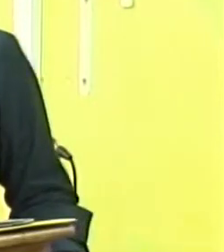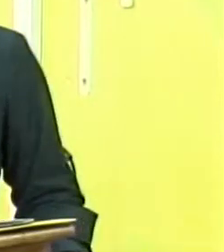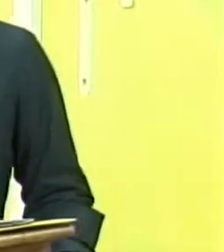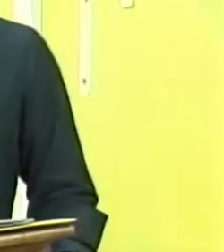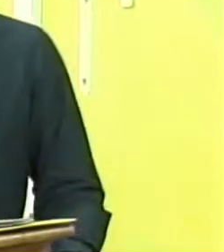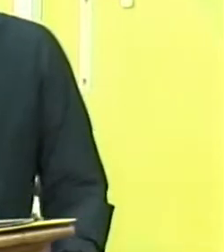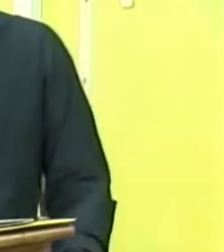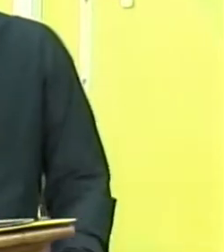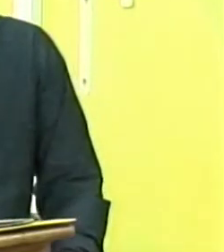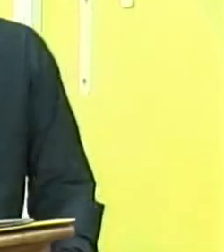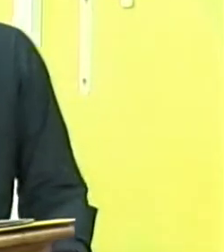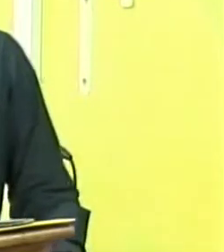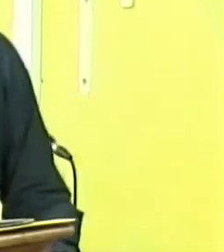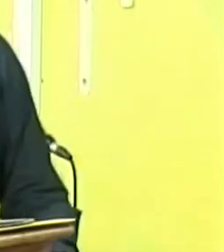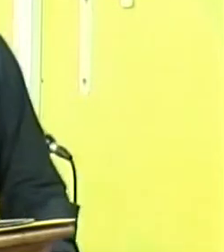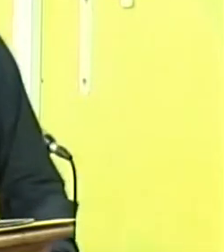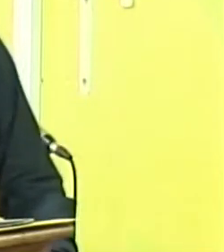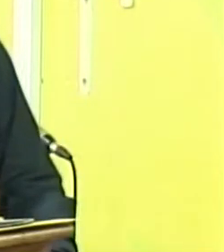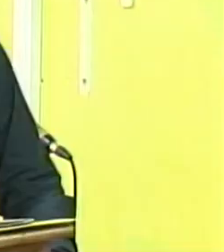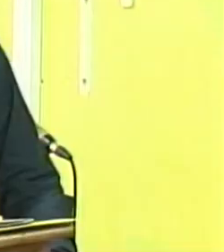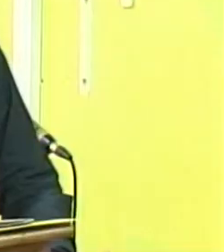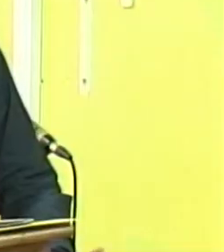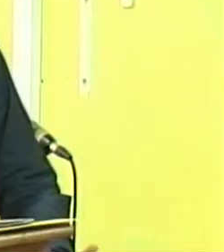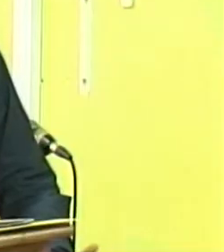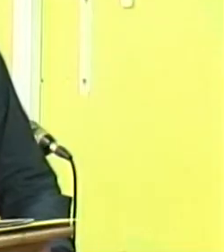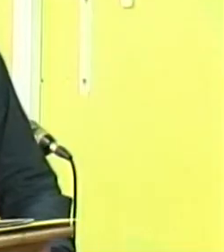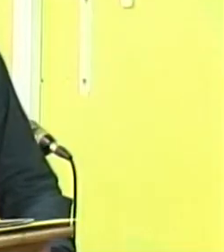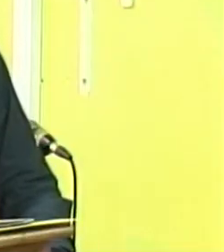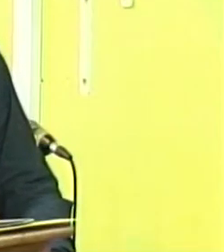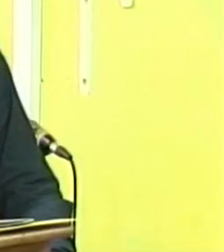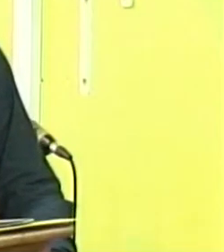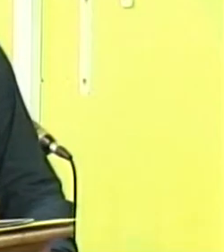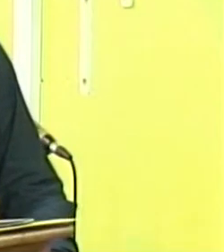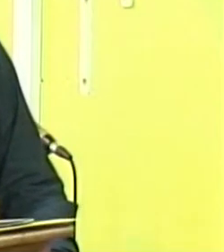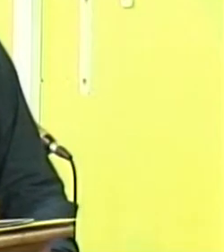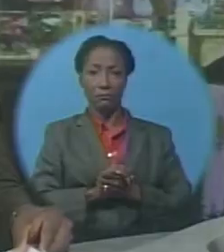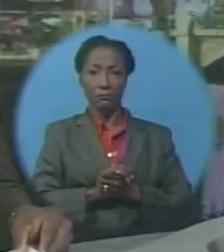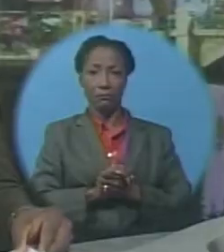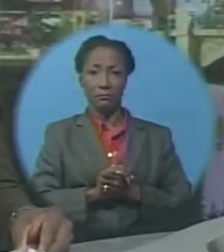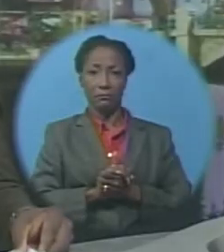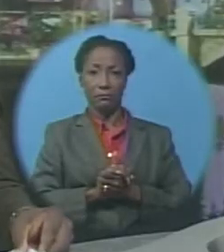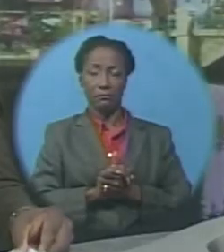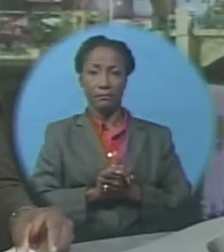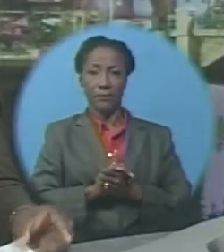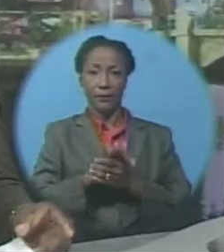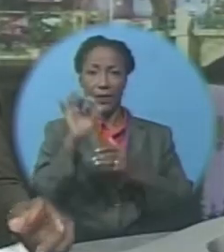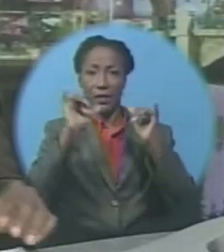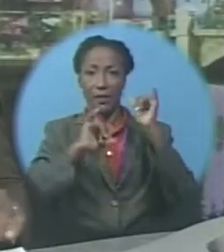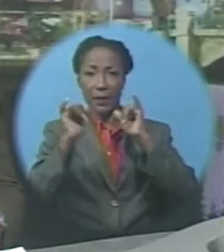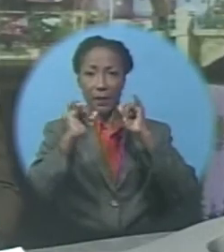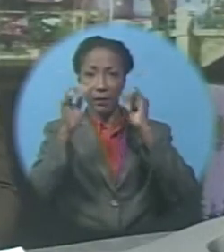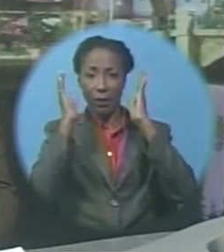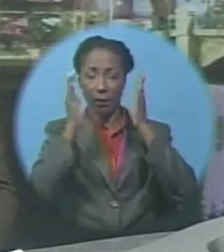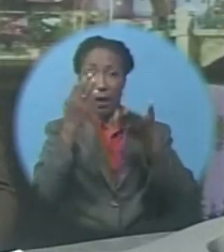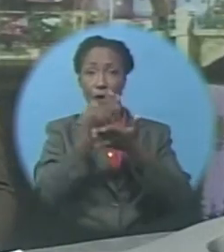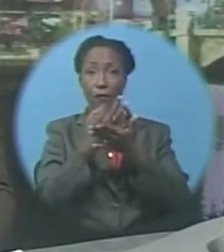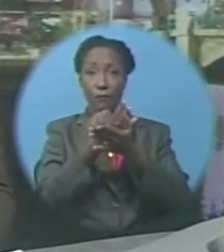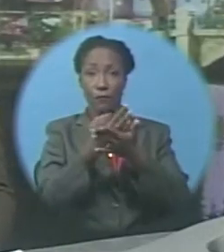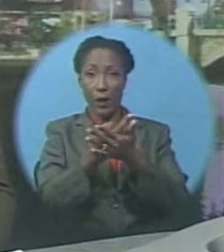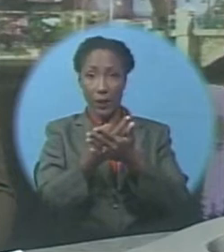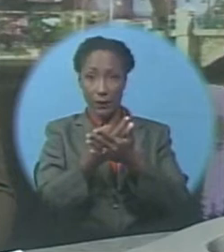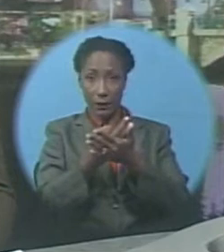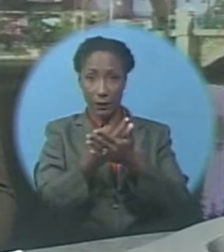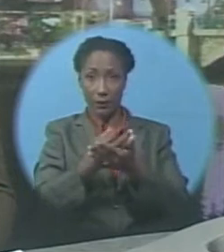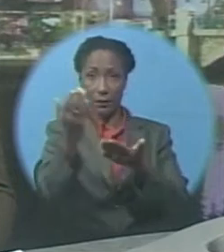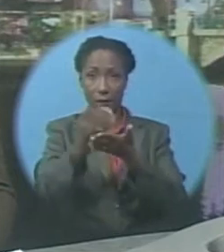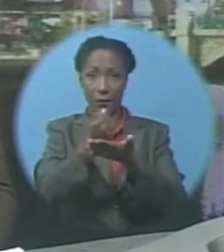screen, we do two things. One of them is a blood test. The Medical Alert fundraiser was organized